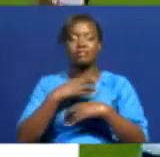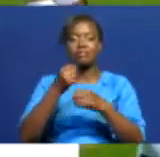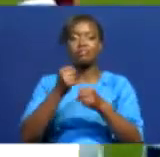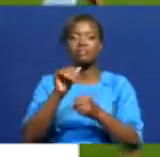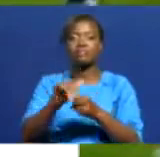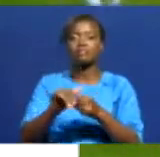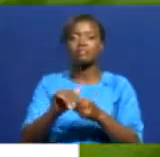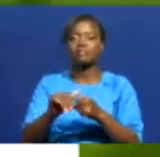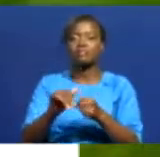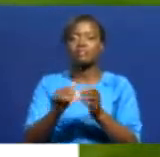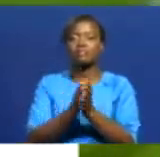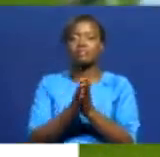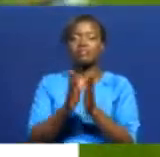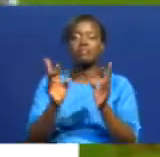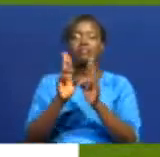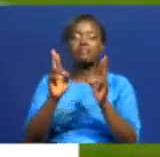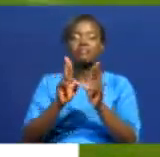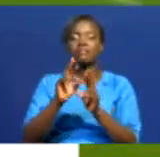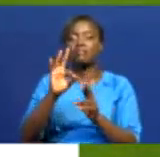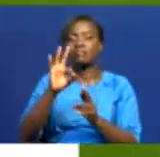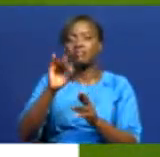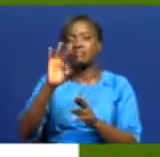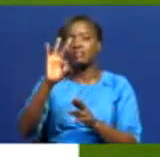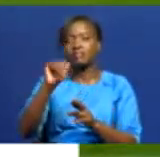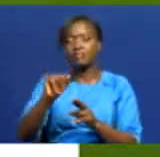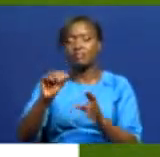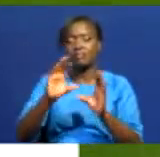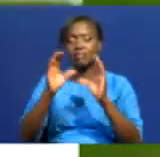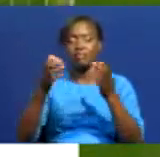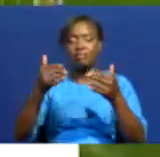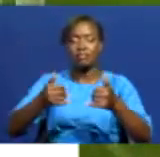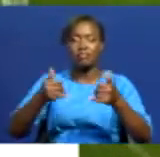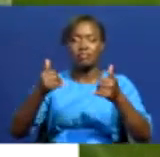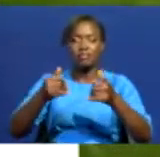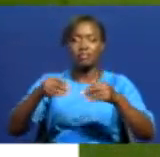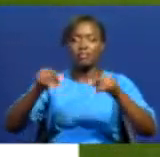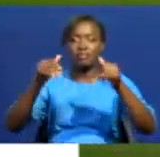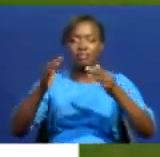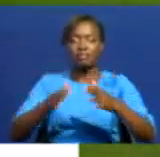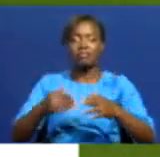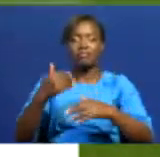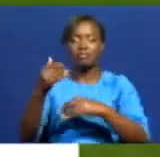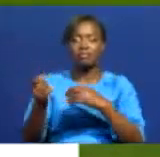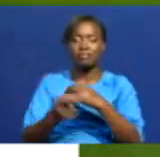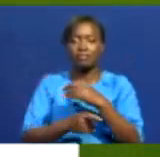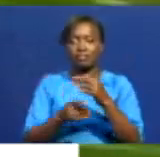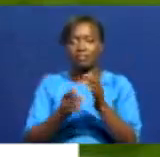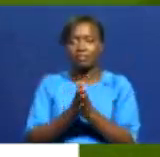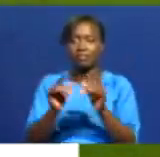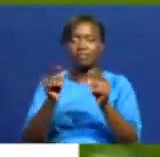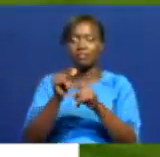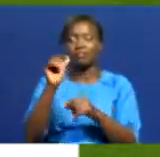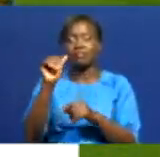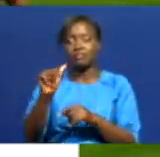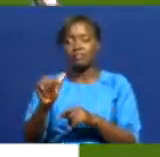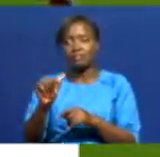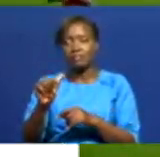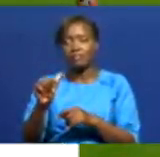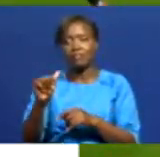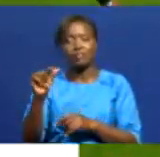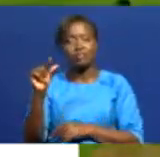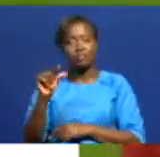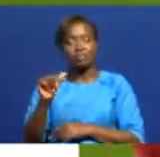his charges are ready for FIFA World Cup qualifiers, slotted for next month. Stars are in Group F alongside